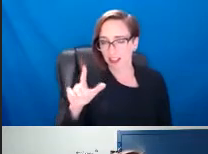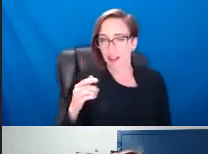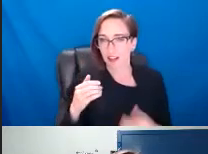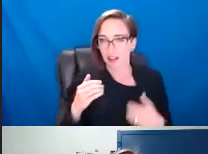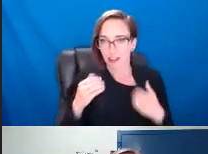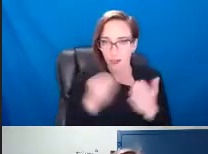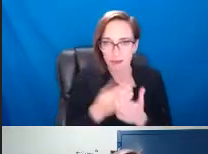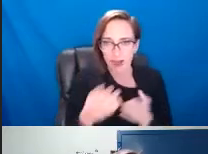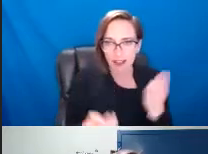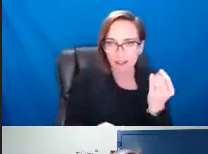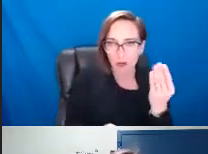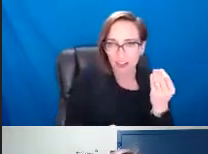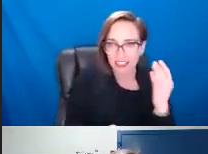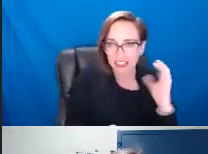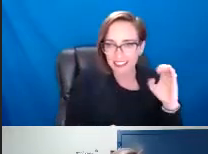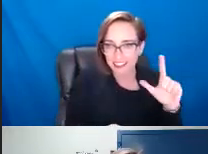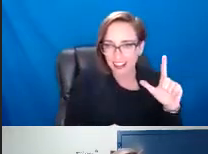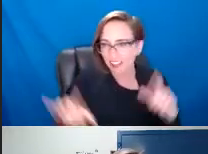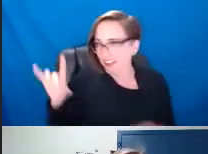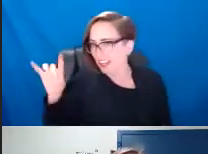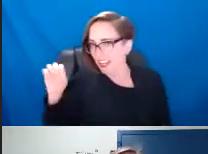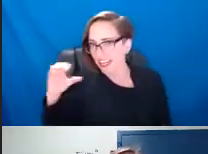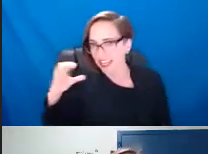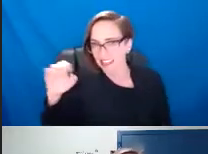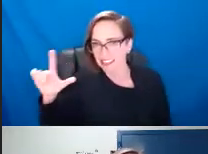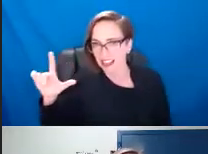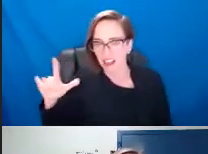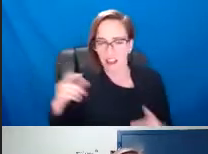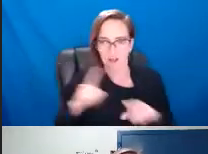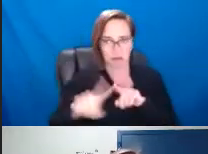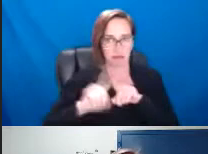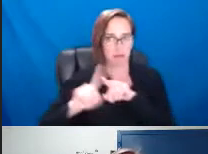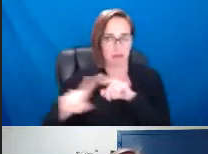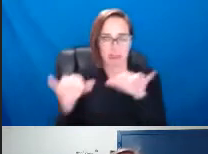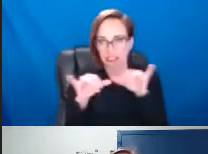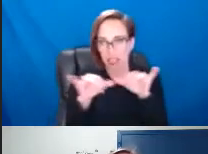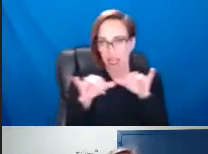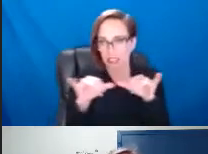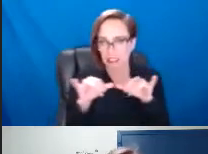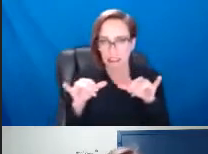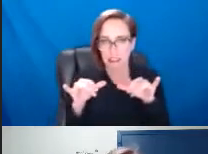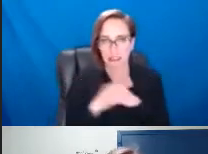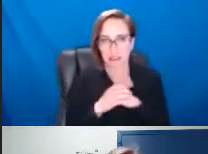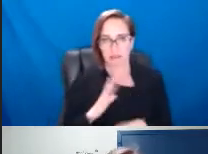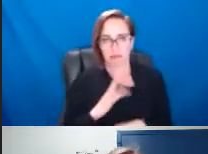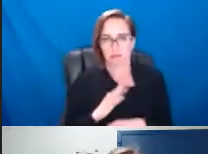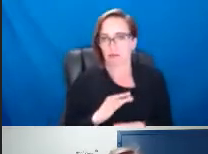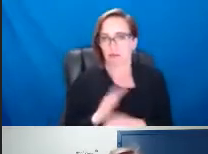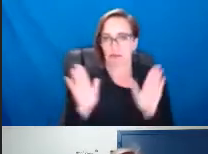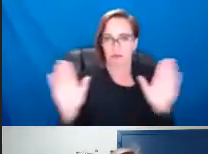cell. There's such a variety of Braille displays and such an immense growth in